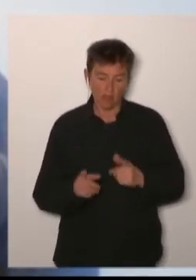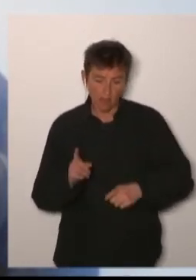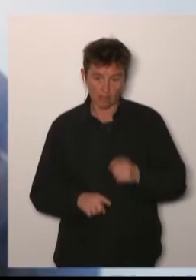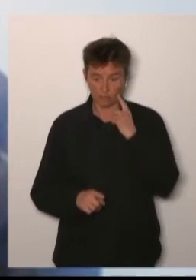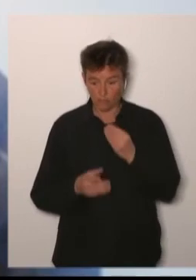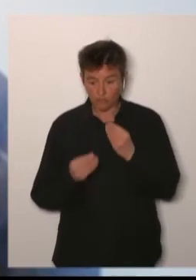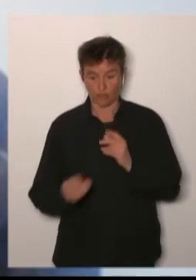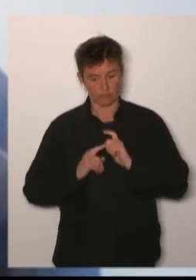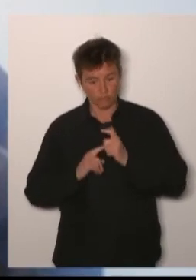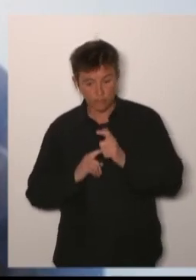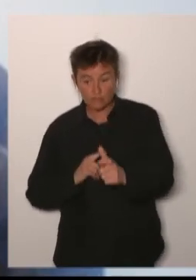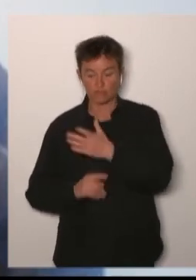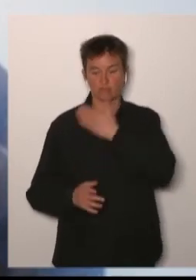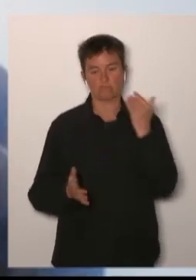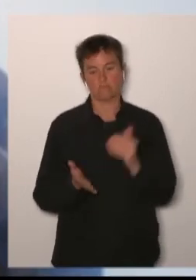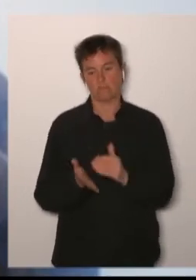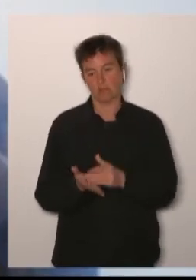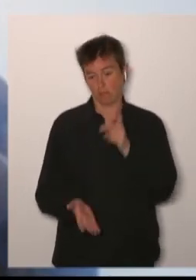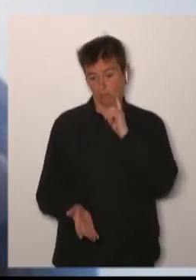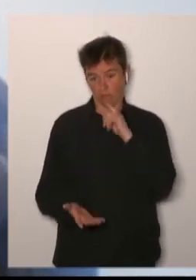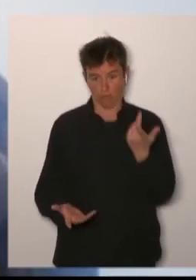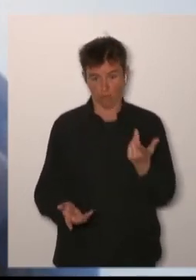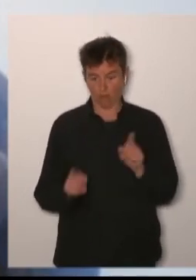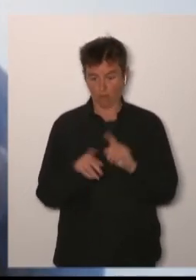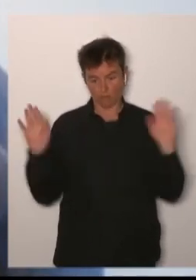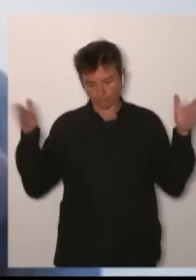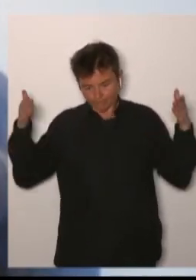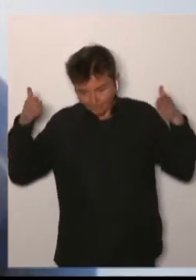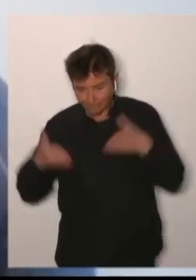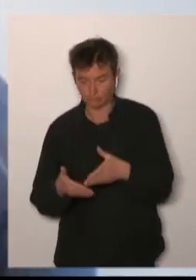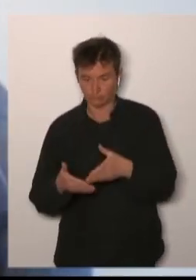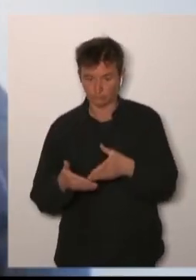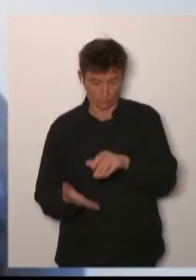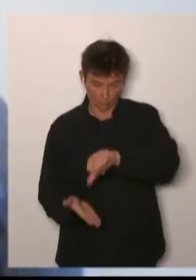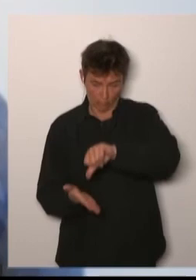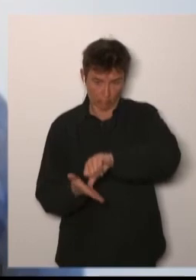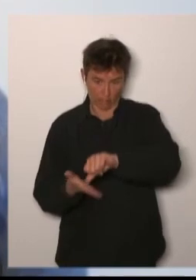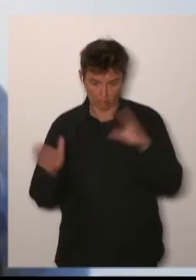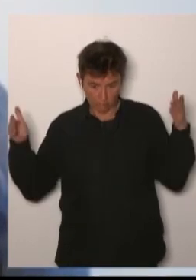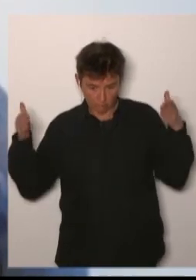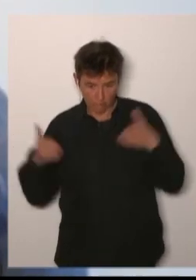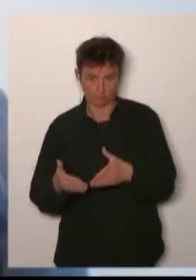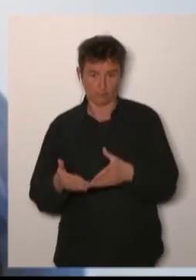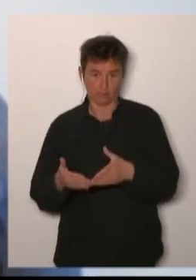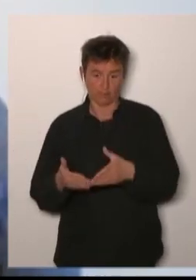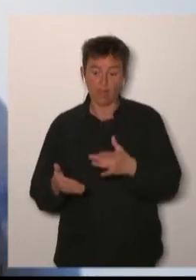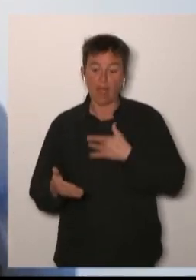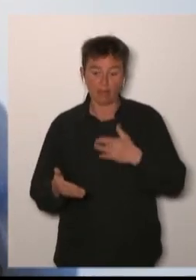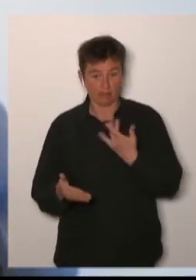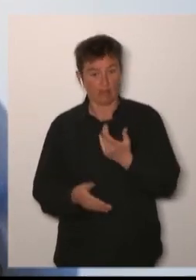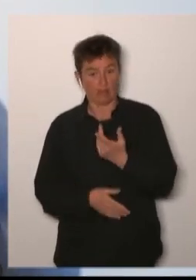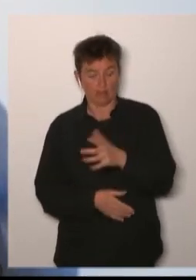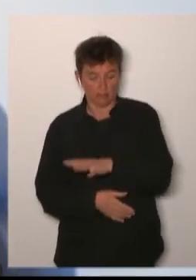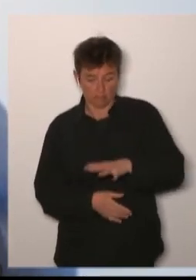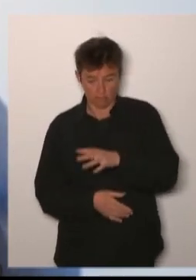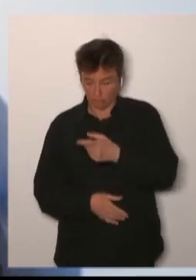objectives and why we, do this and why we should do this and why there is this societal obligation to